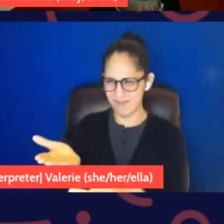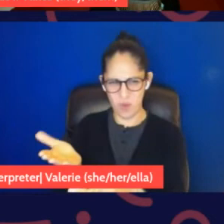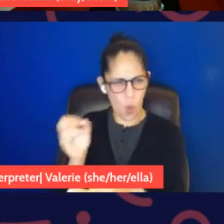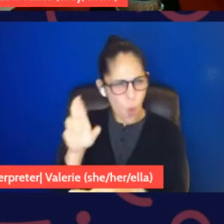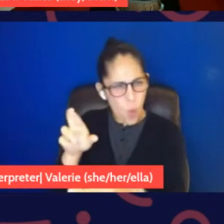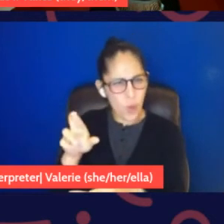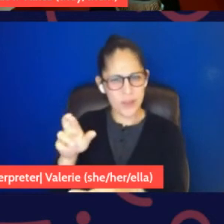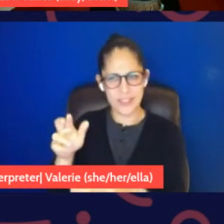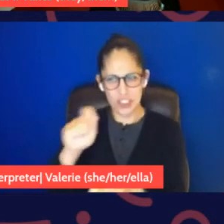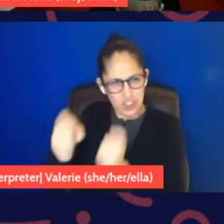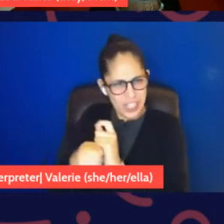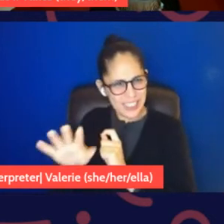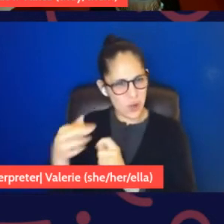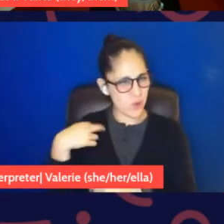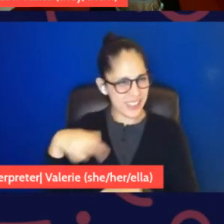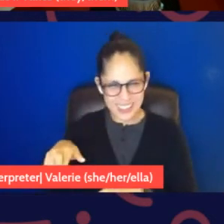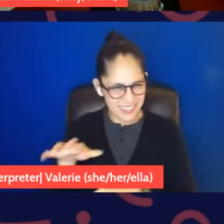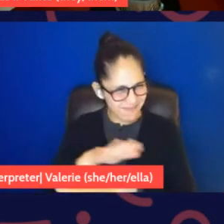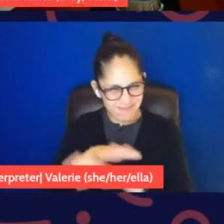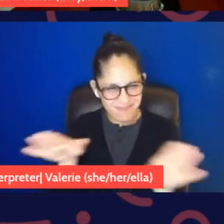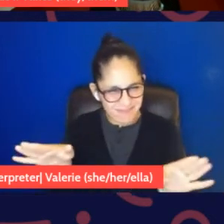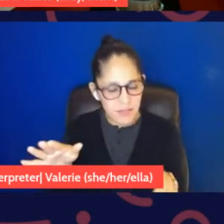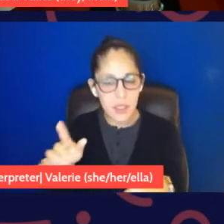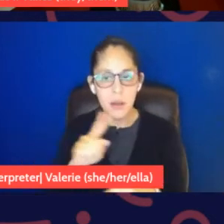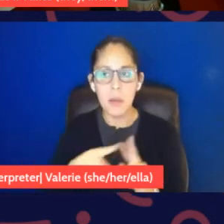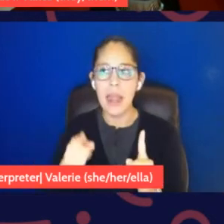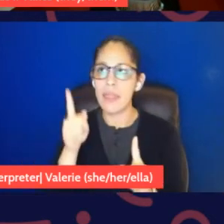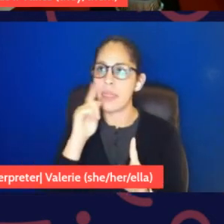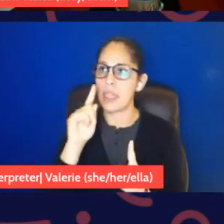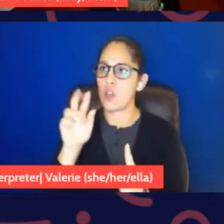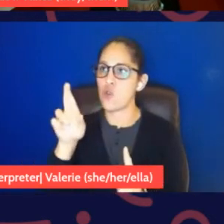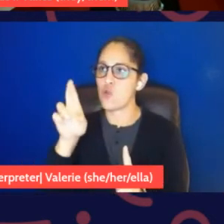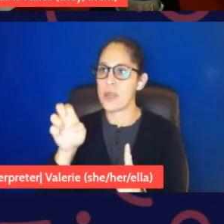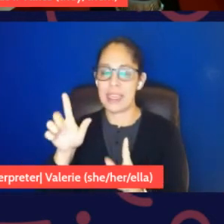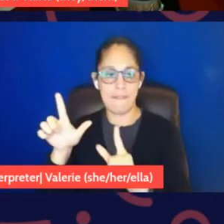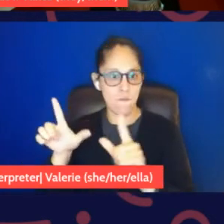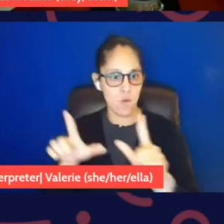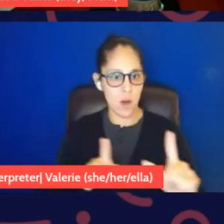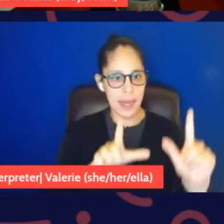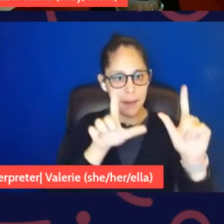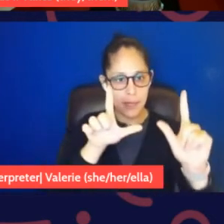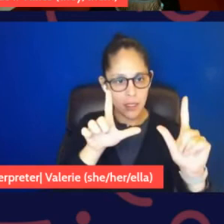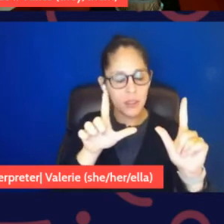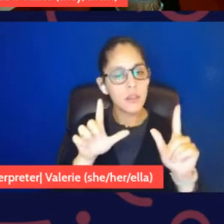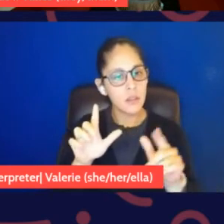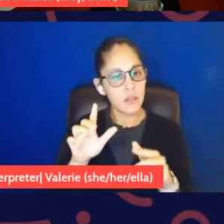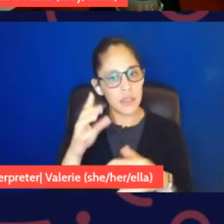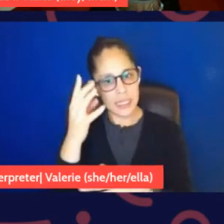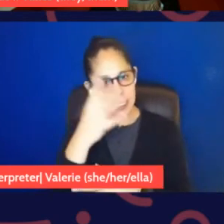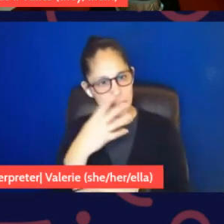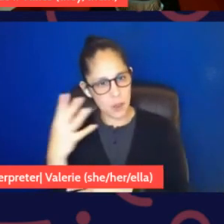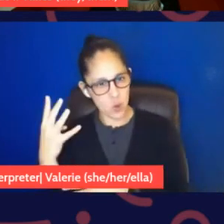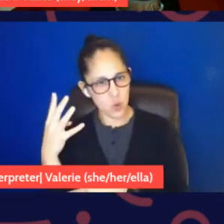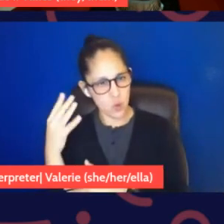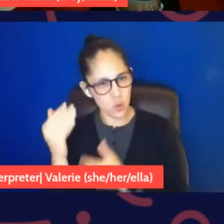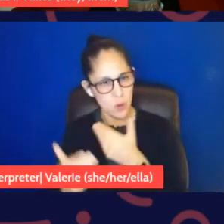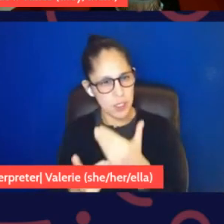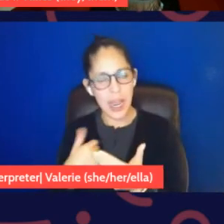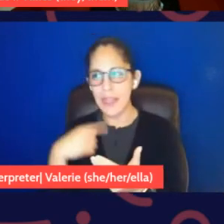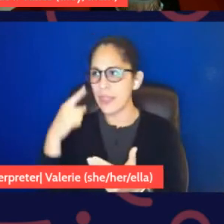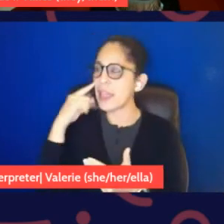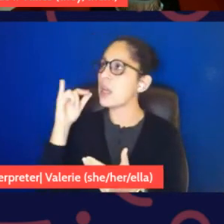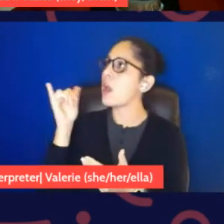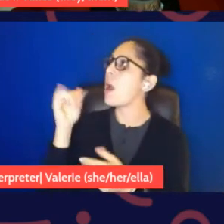I think that reframing, you know, immigration, we can say, I keep thinking about